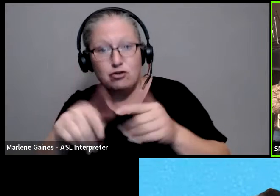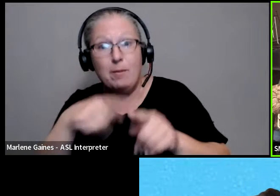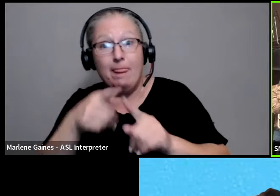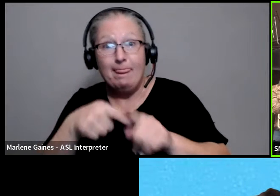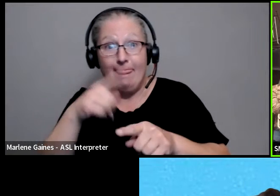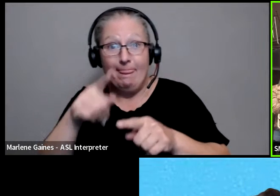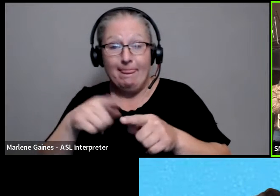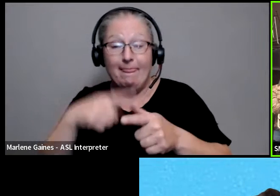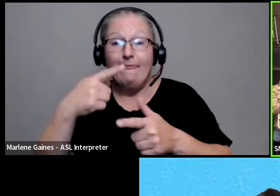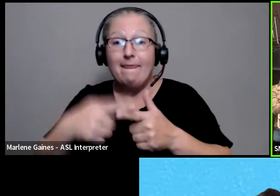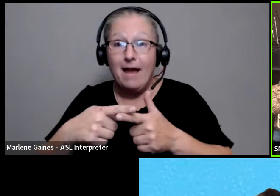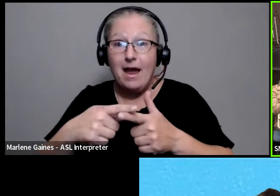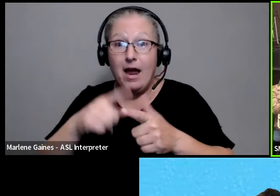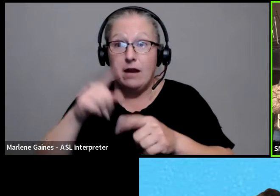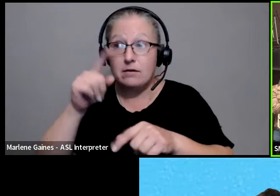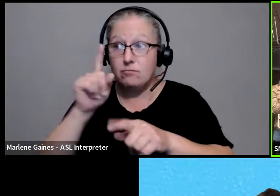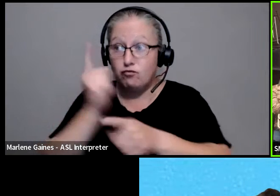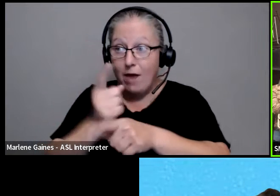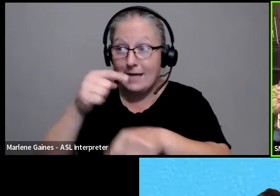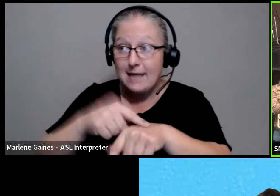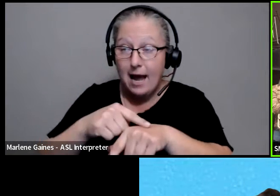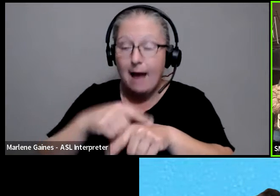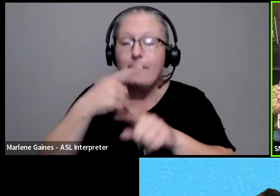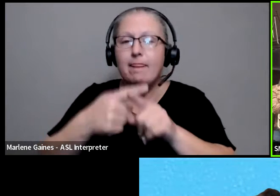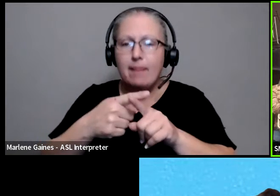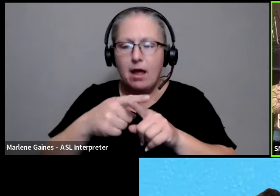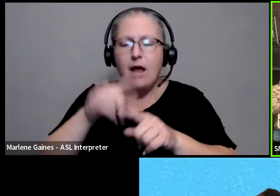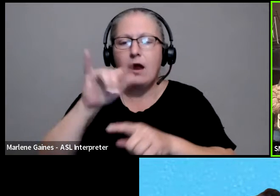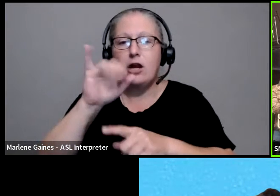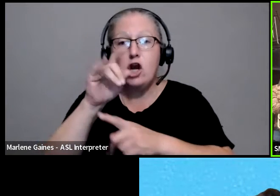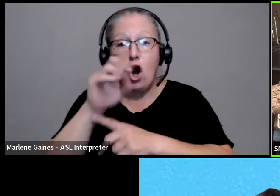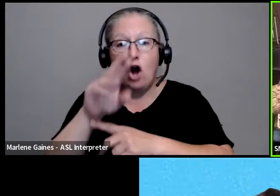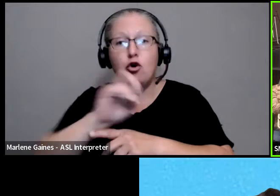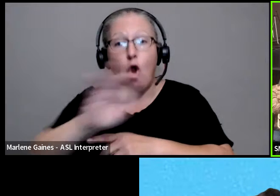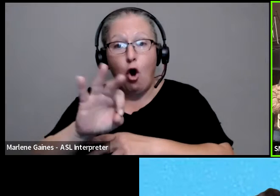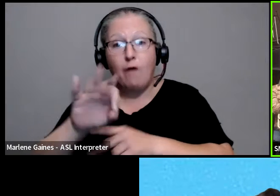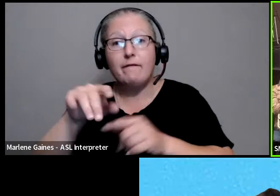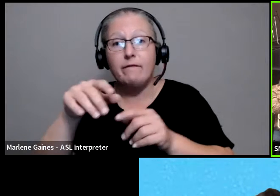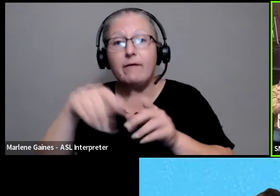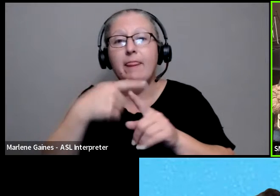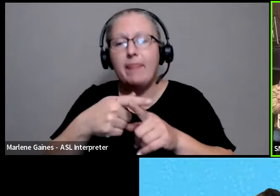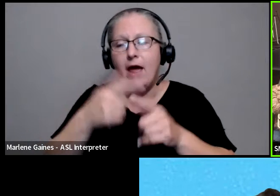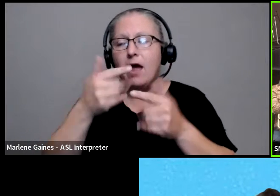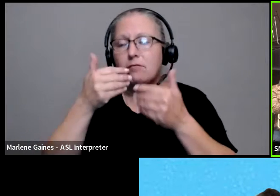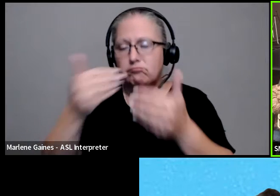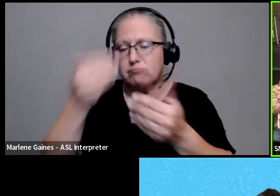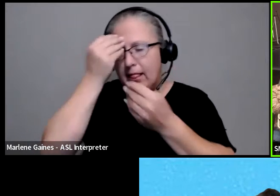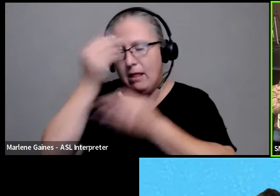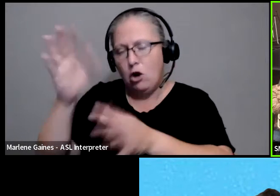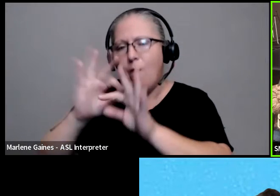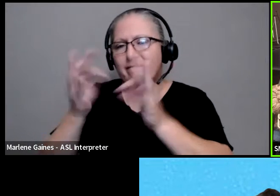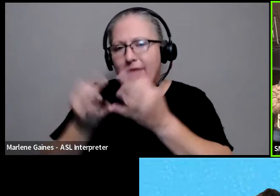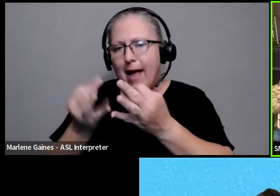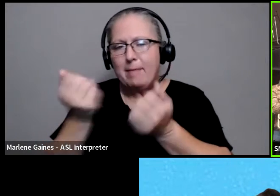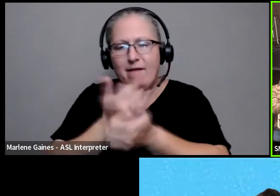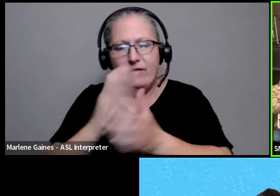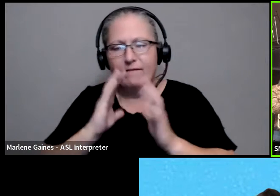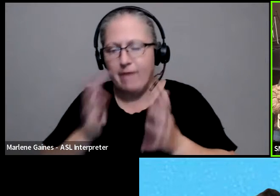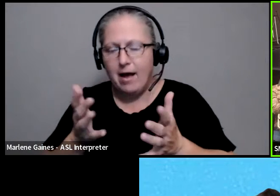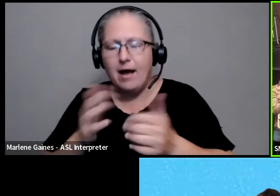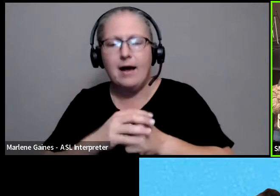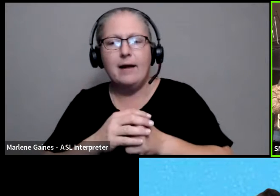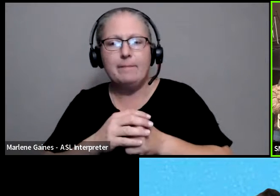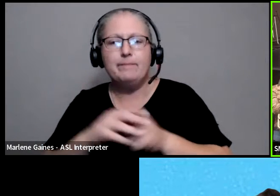time, all students can unyonder, let their, you know, families know everything is okay. We currently also, students